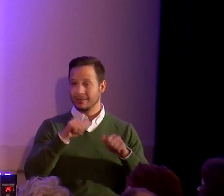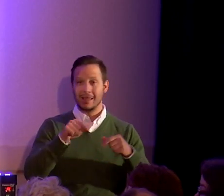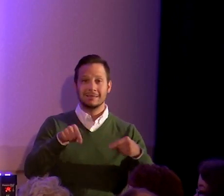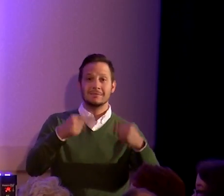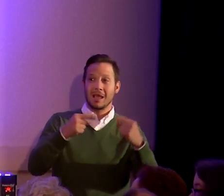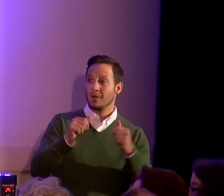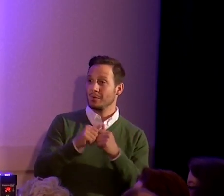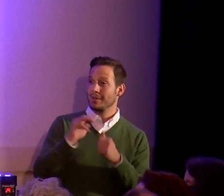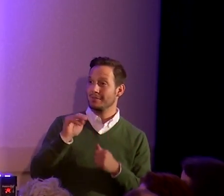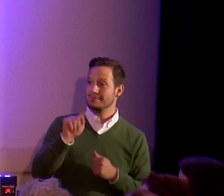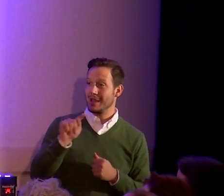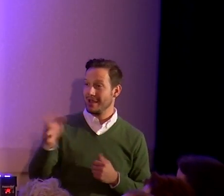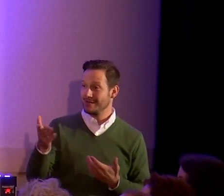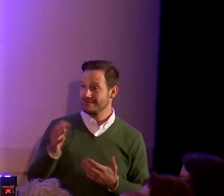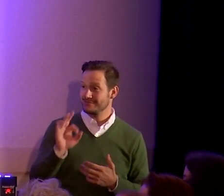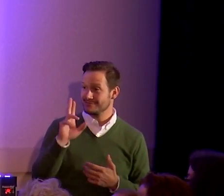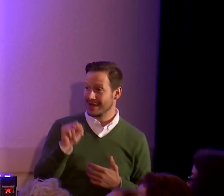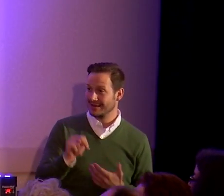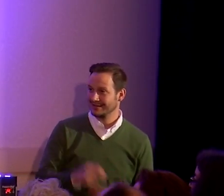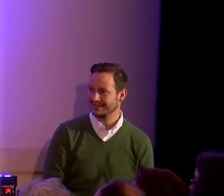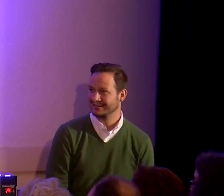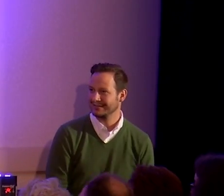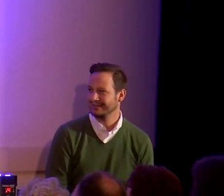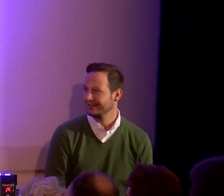Matt. That'd be fun.